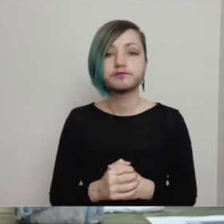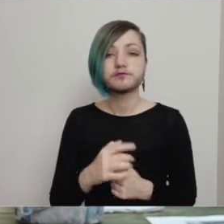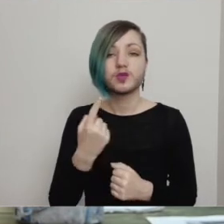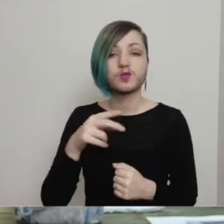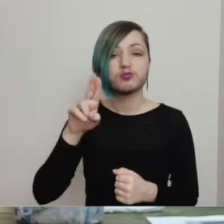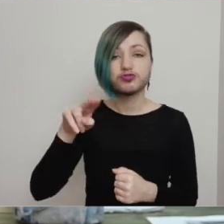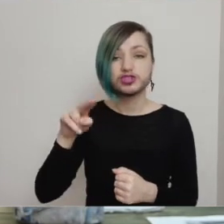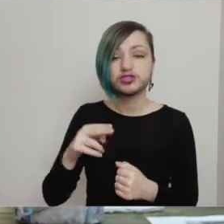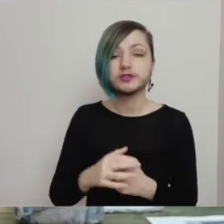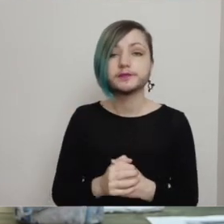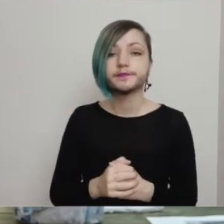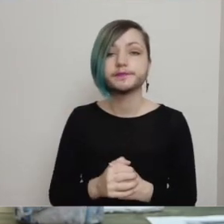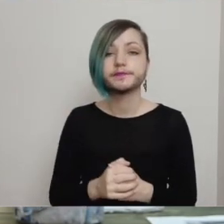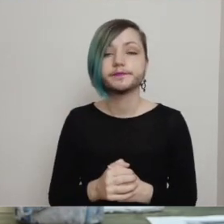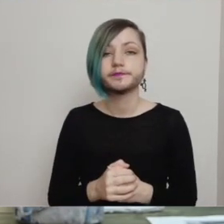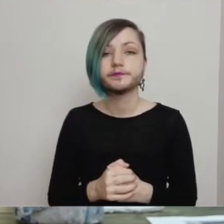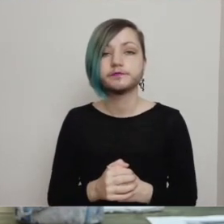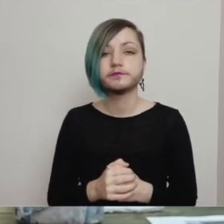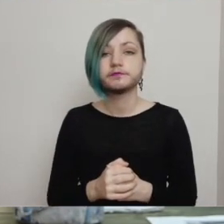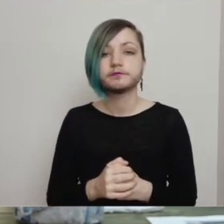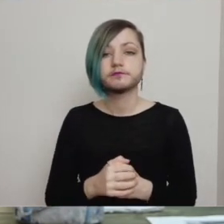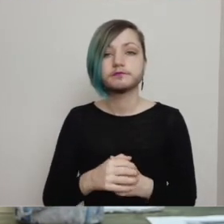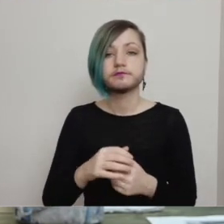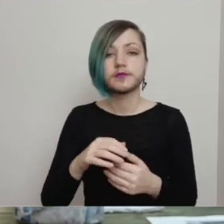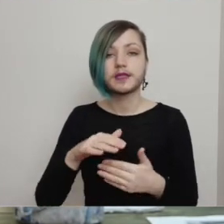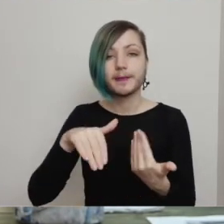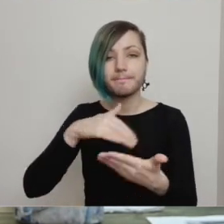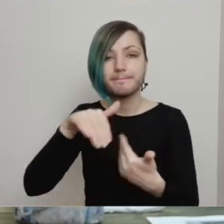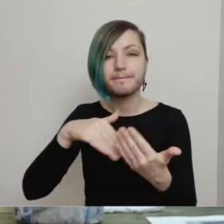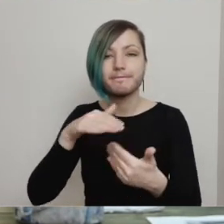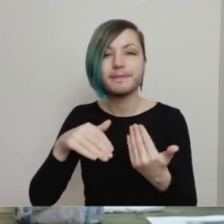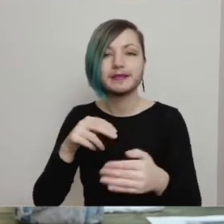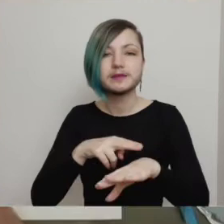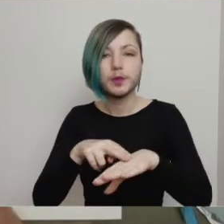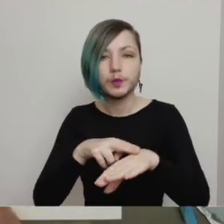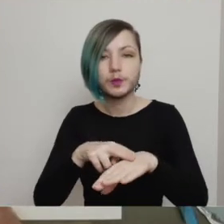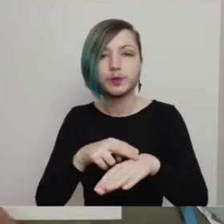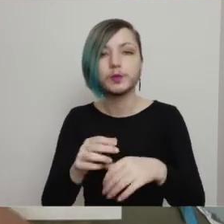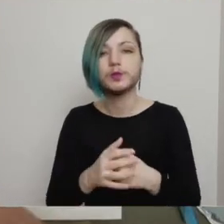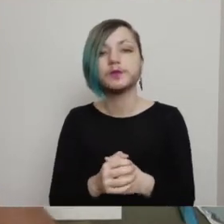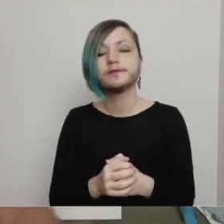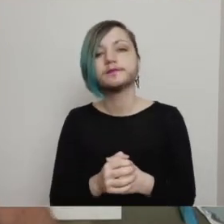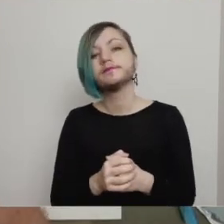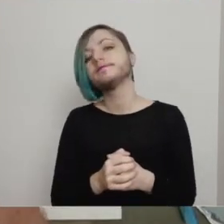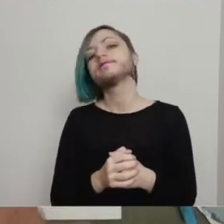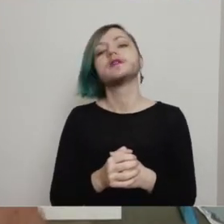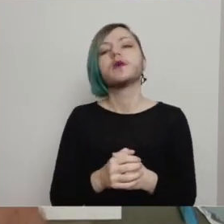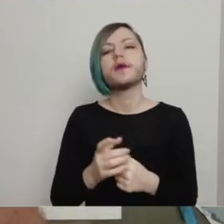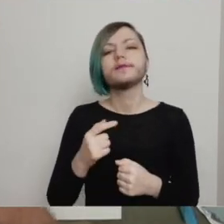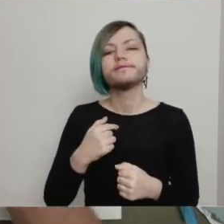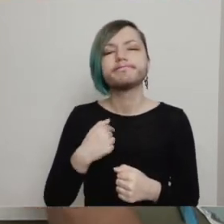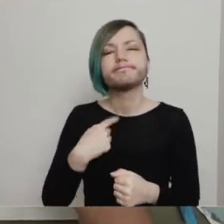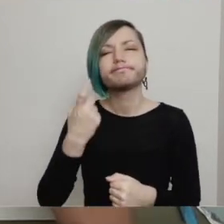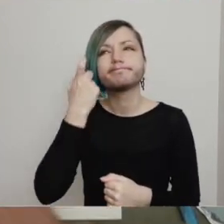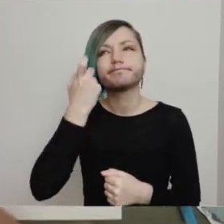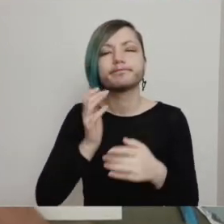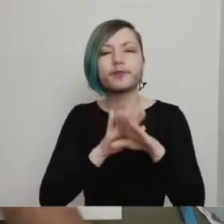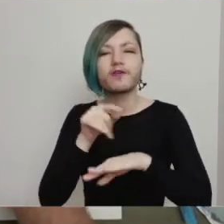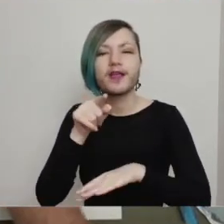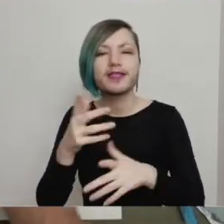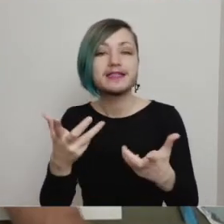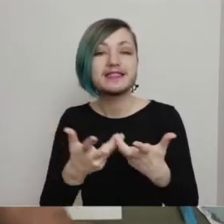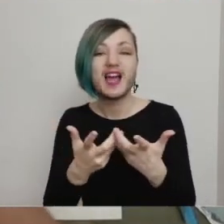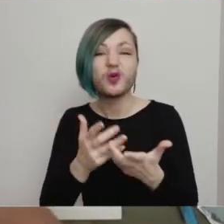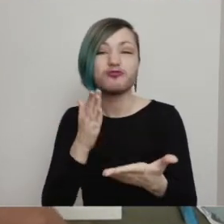brushes and start mixing up a bit of the blue. And the way I'm going to kind of think about this is almost just in